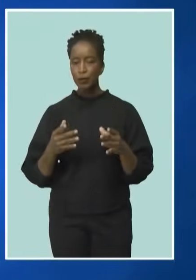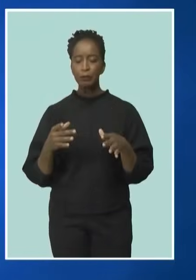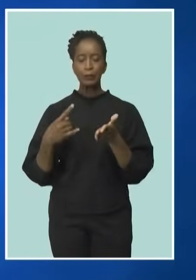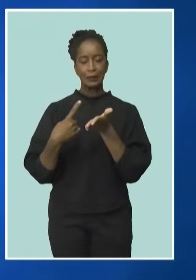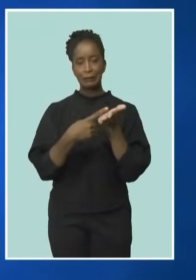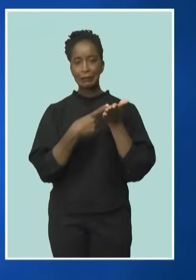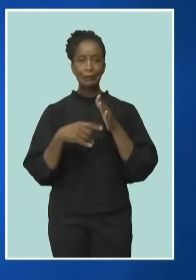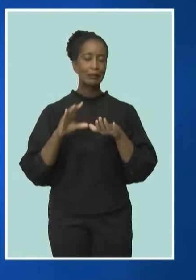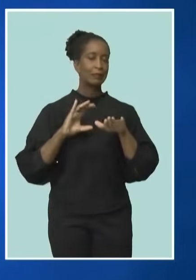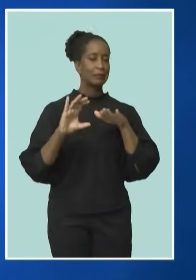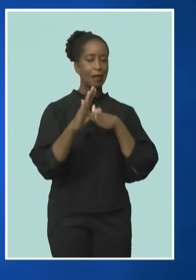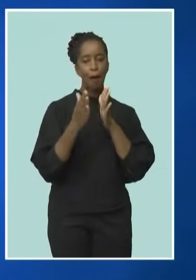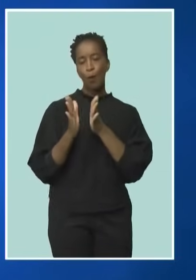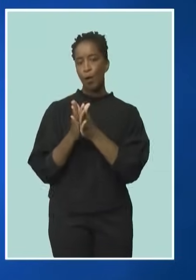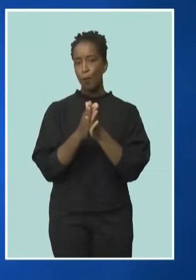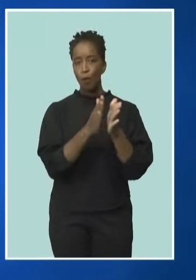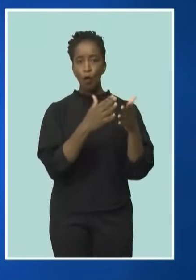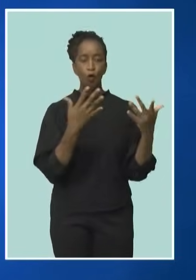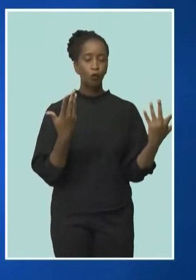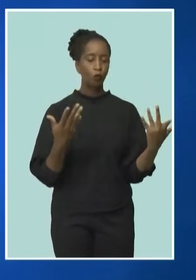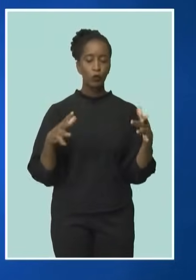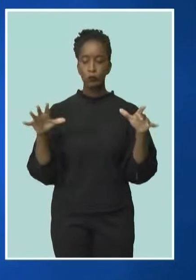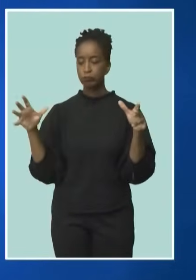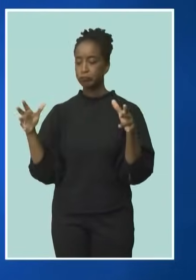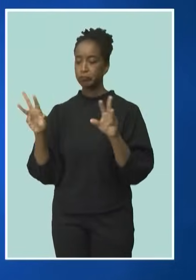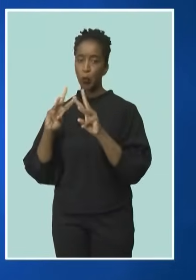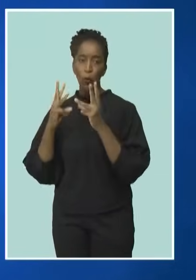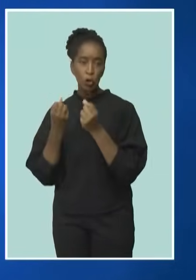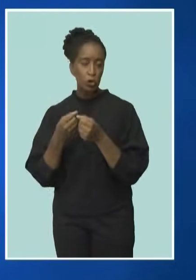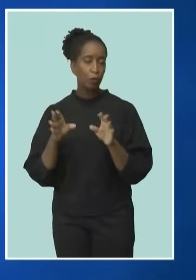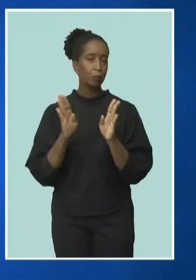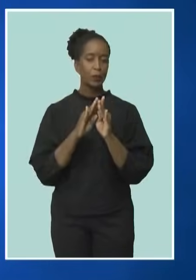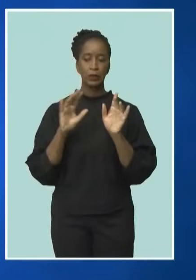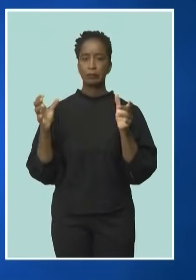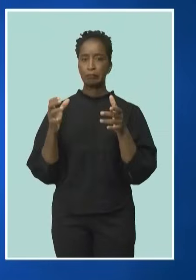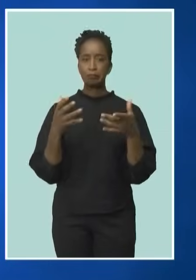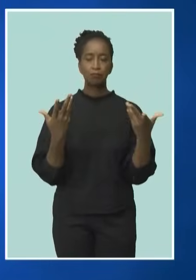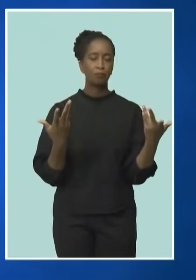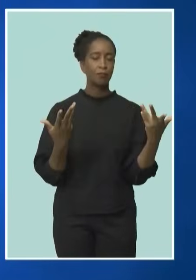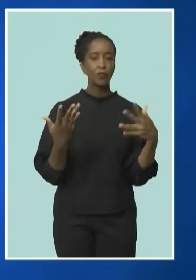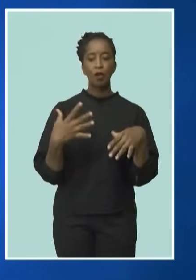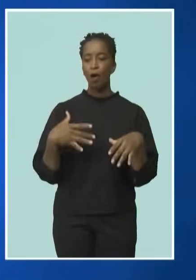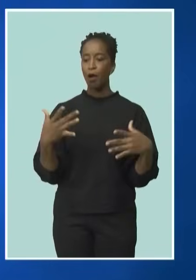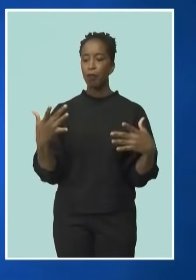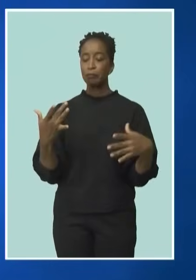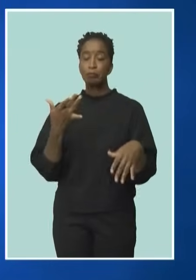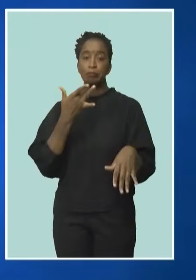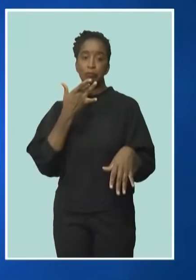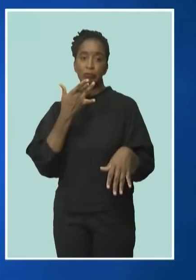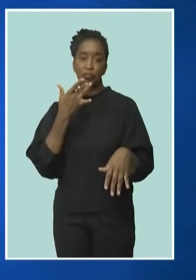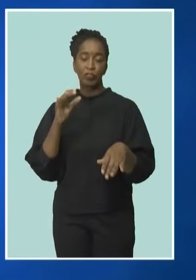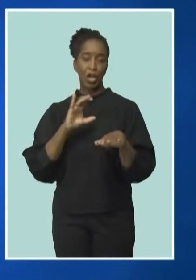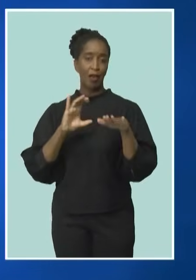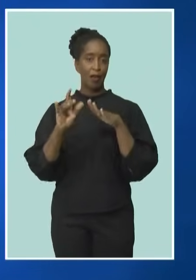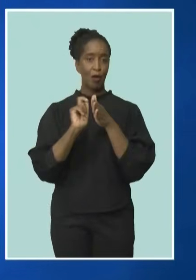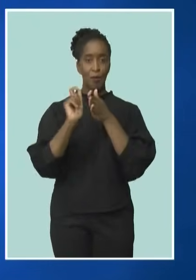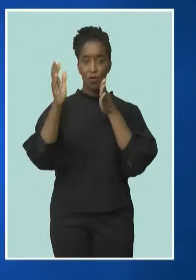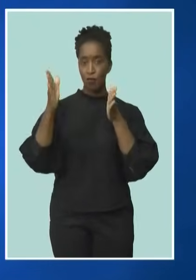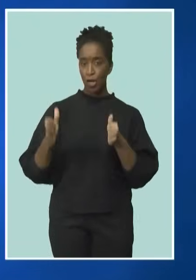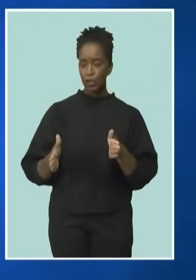having events or just posting about our favorite Caribbean writer. So for me, it's very important